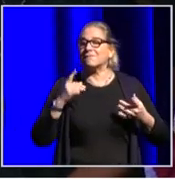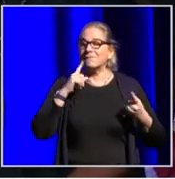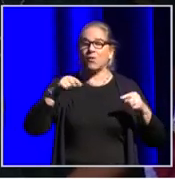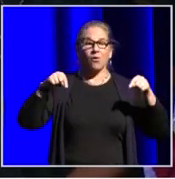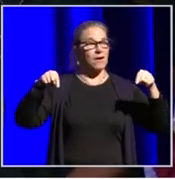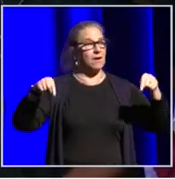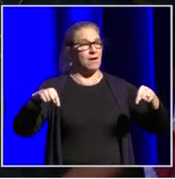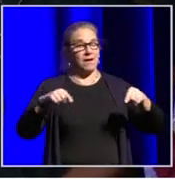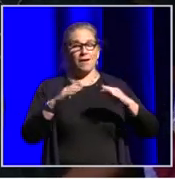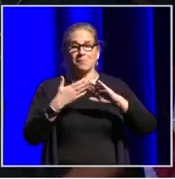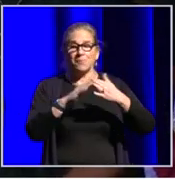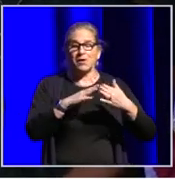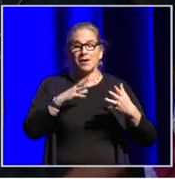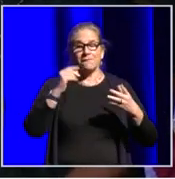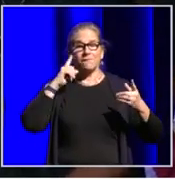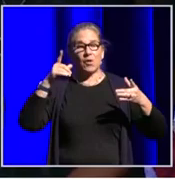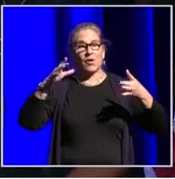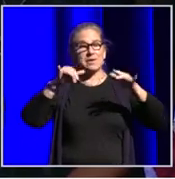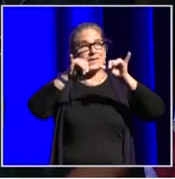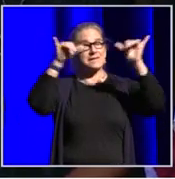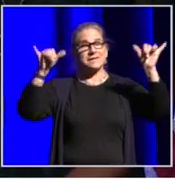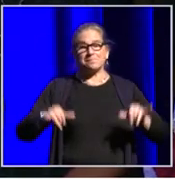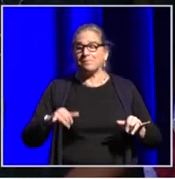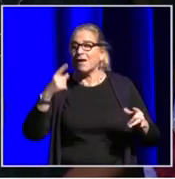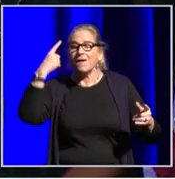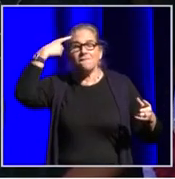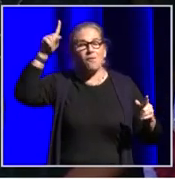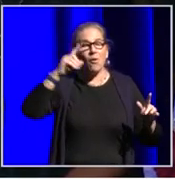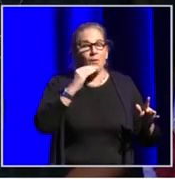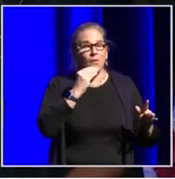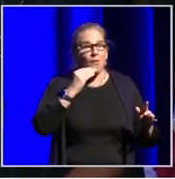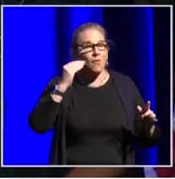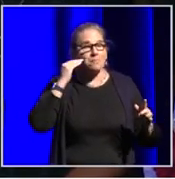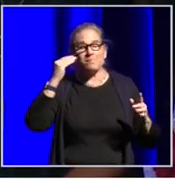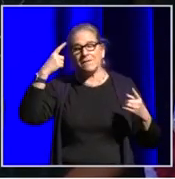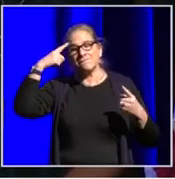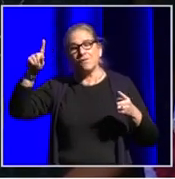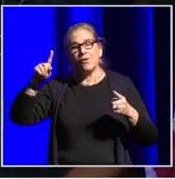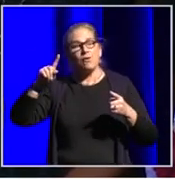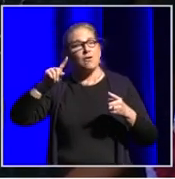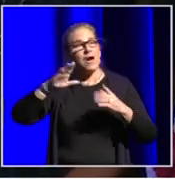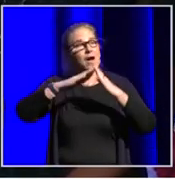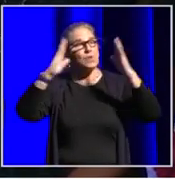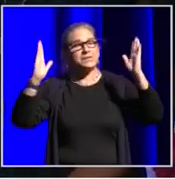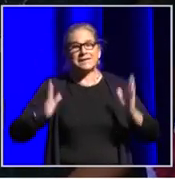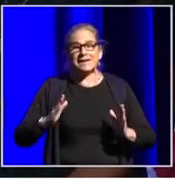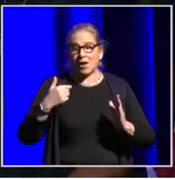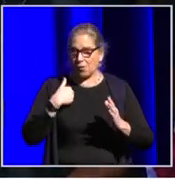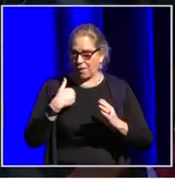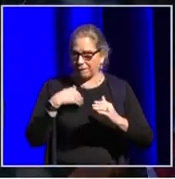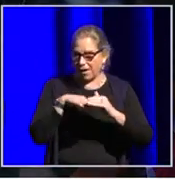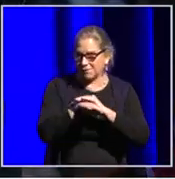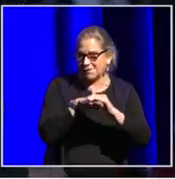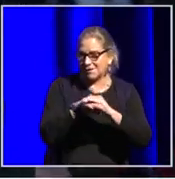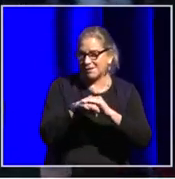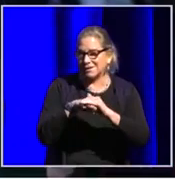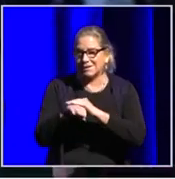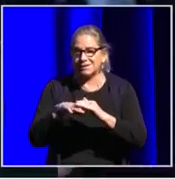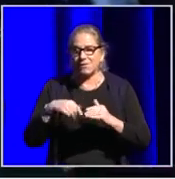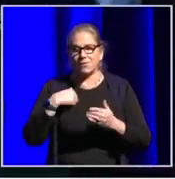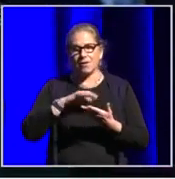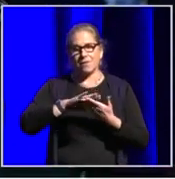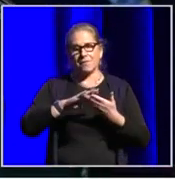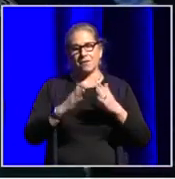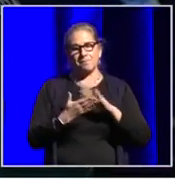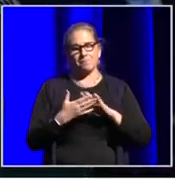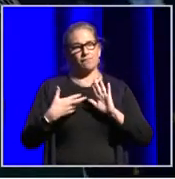our homes, in our push for equitable housing, that we may serve to make government, to be a government of the people. We ask,